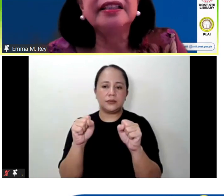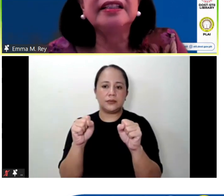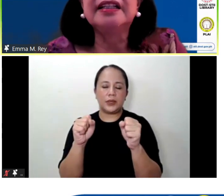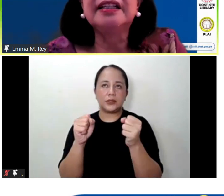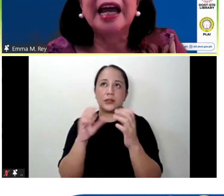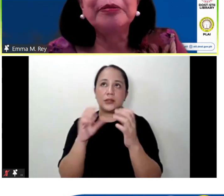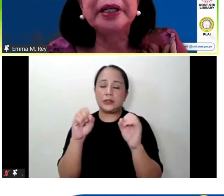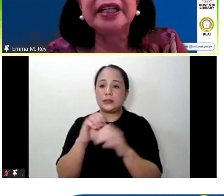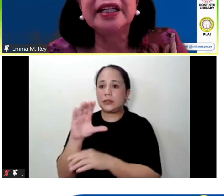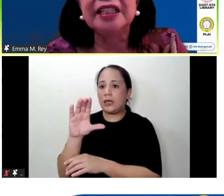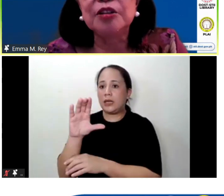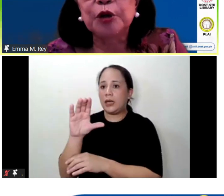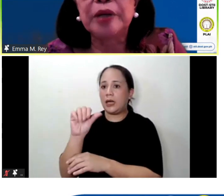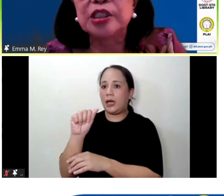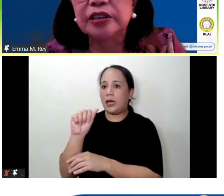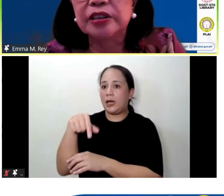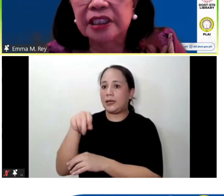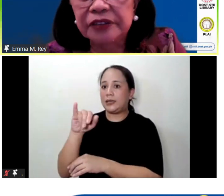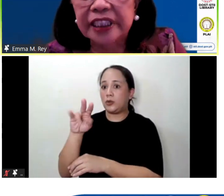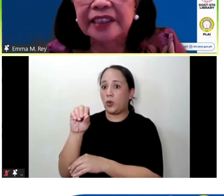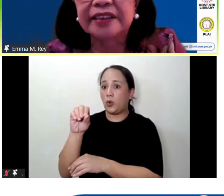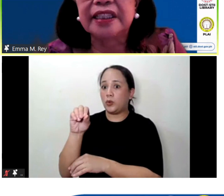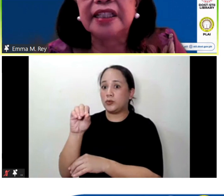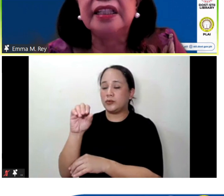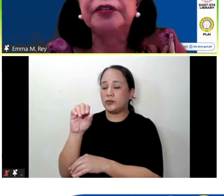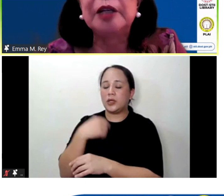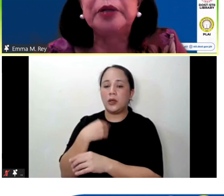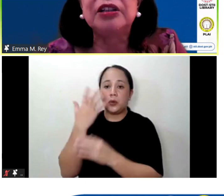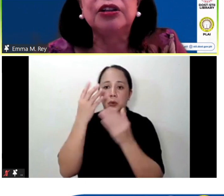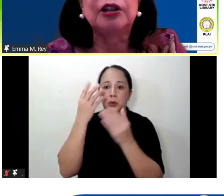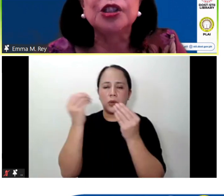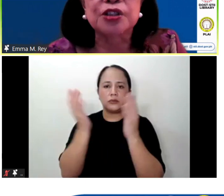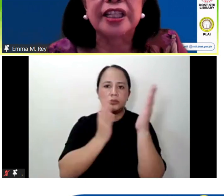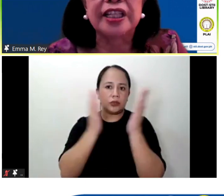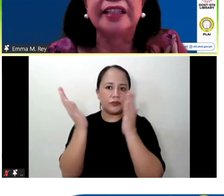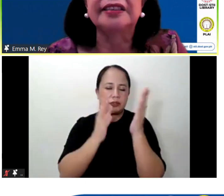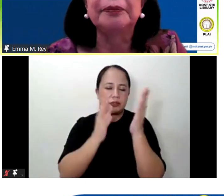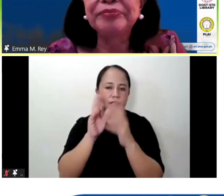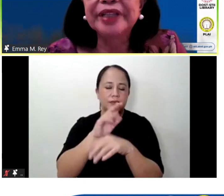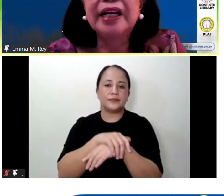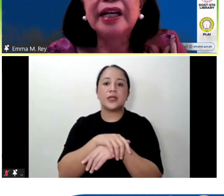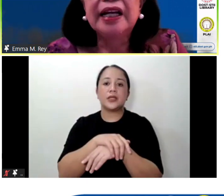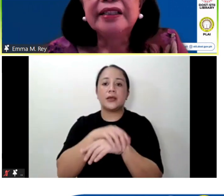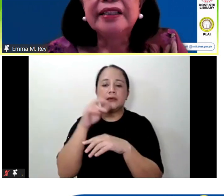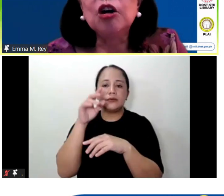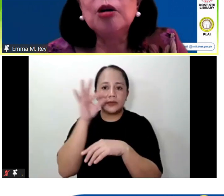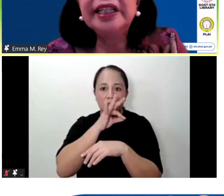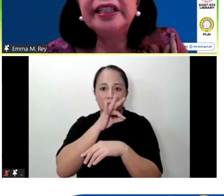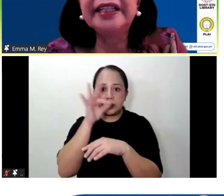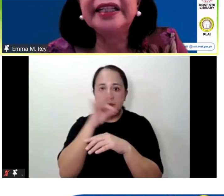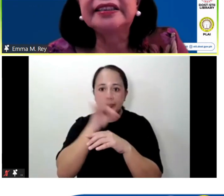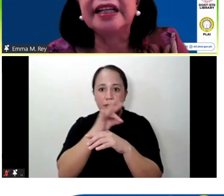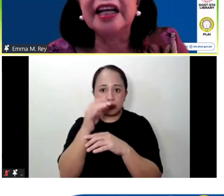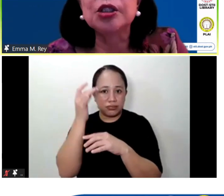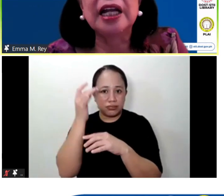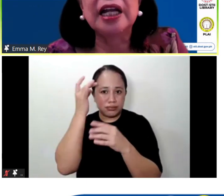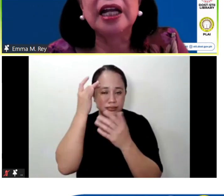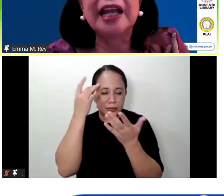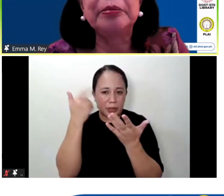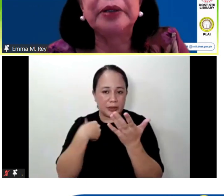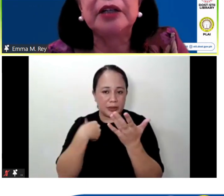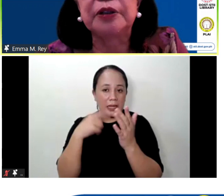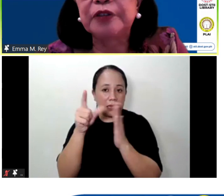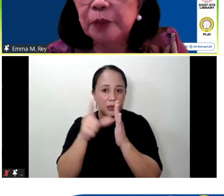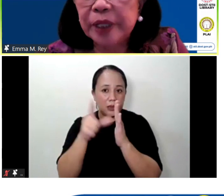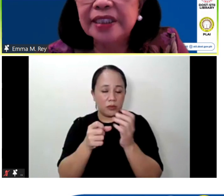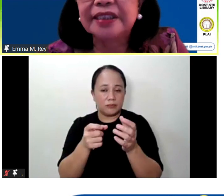enshrined library and information services in the Filipino consciousness. The law mandates the National Library